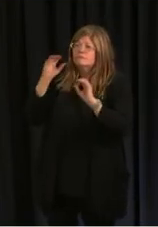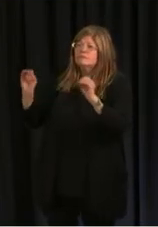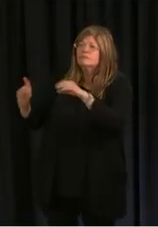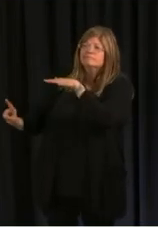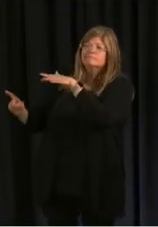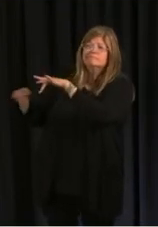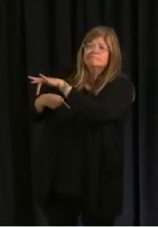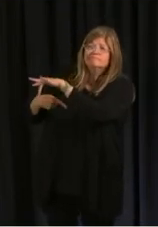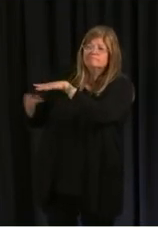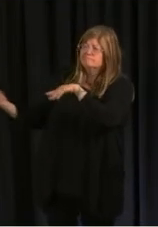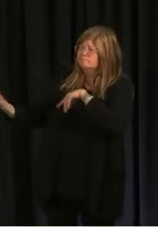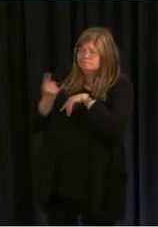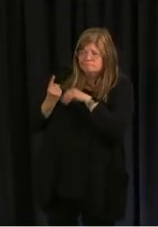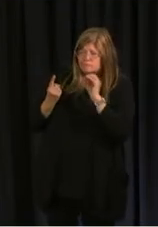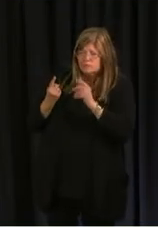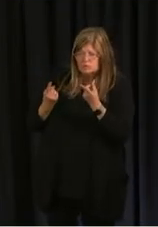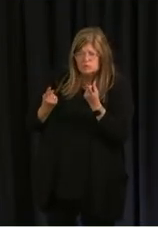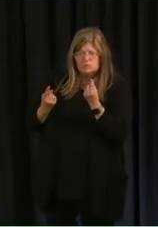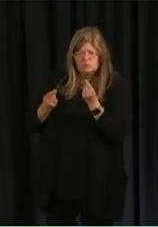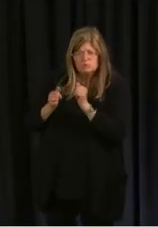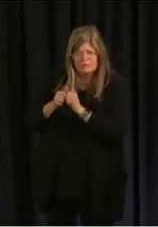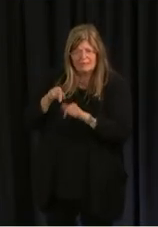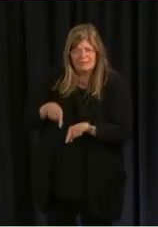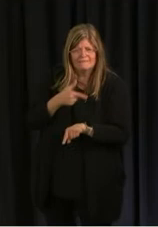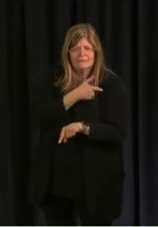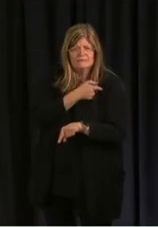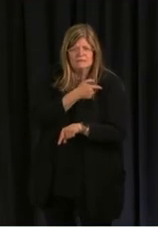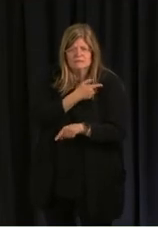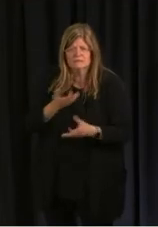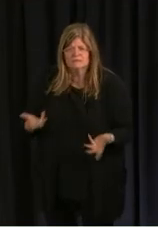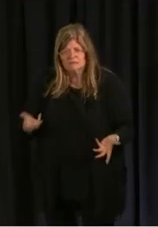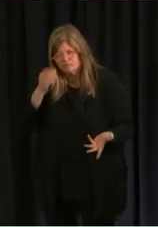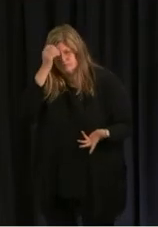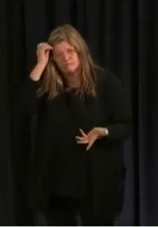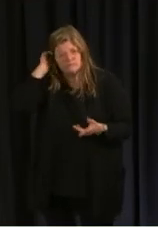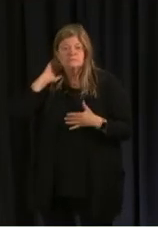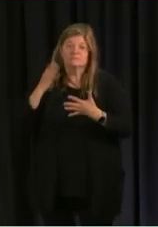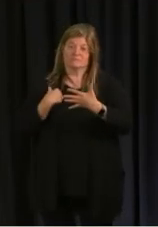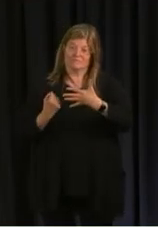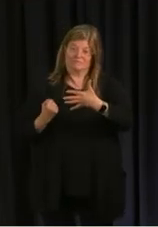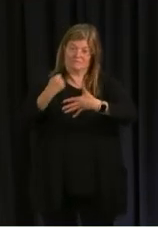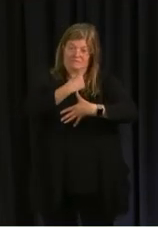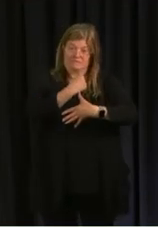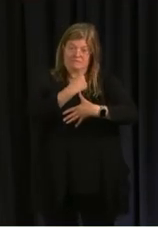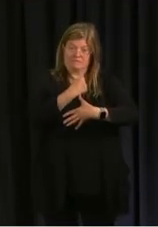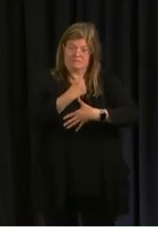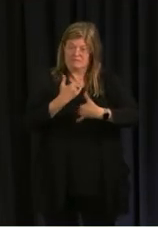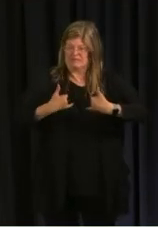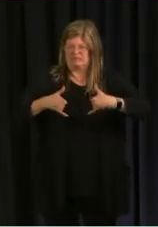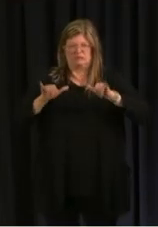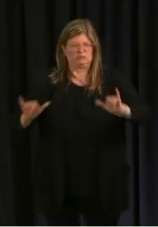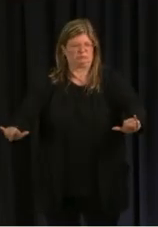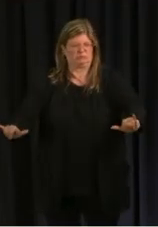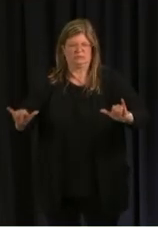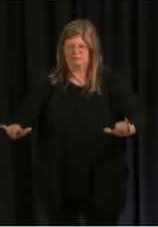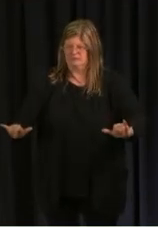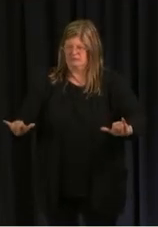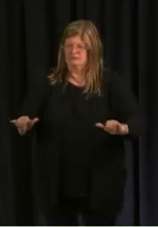Thank you for the question. The priority zip codes are the same, and we can work with our team to make sure it's visualized as